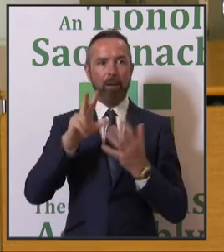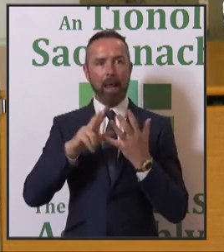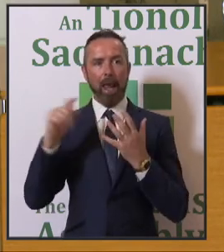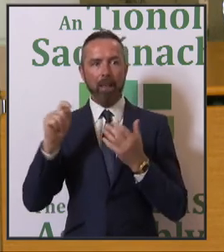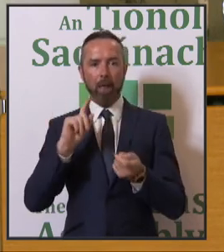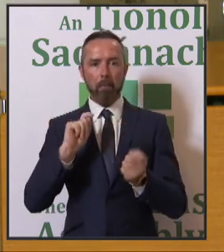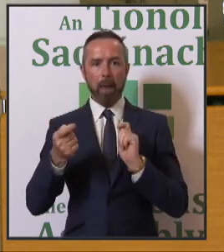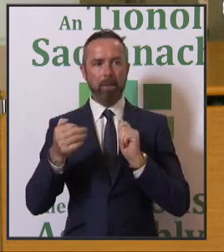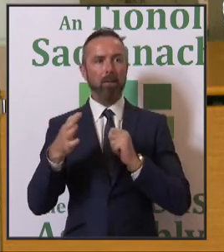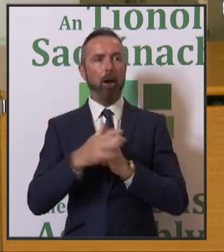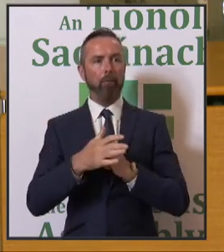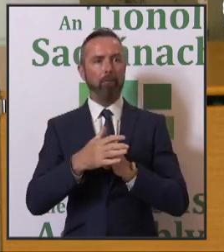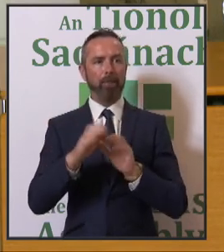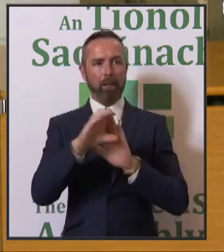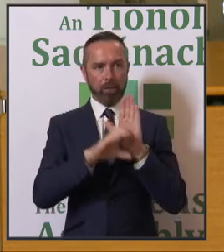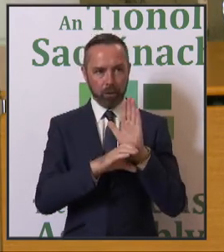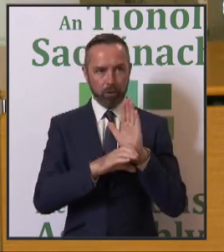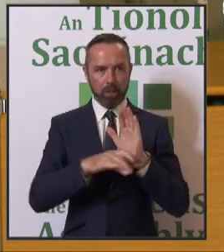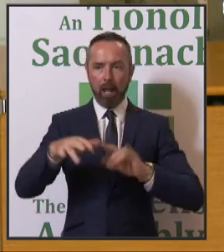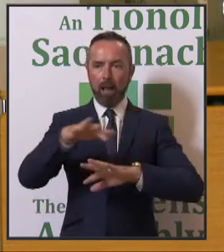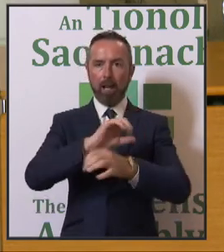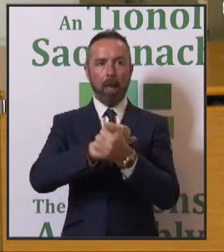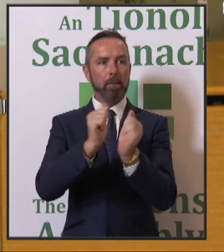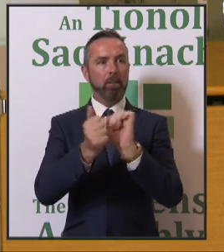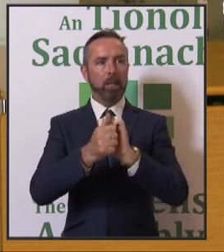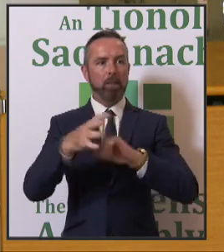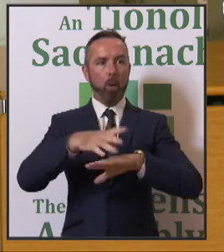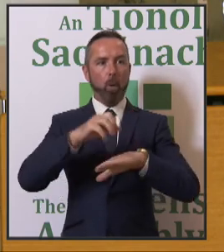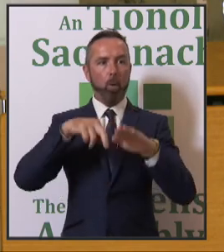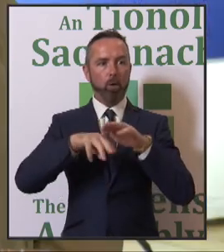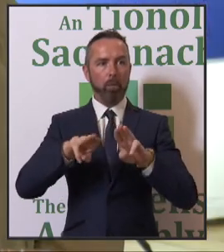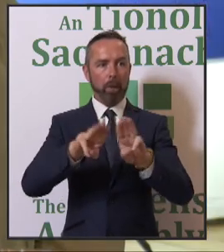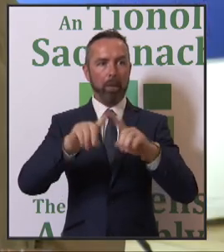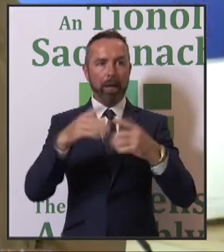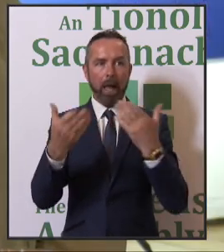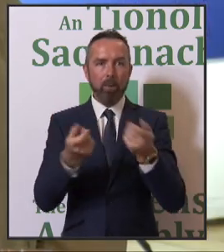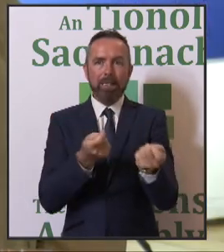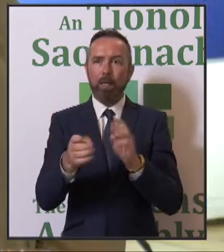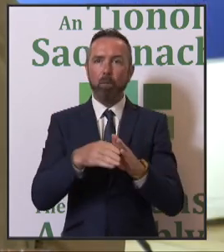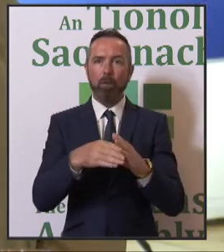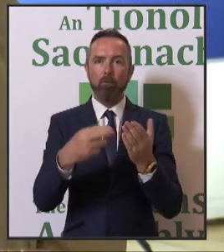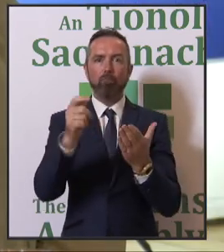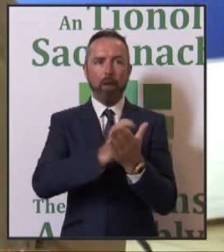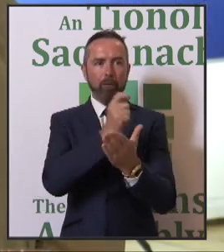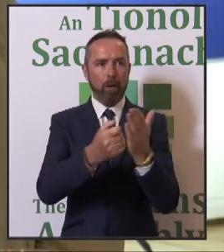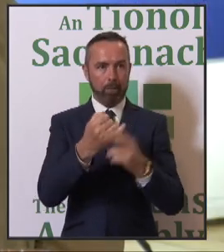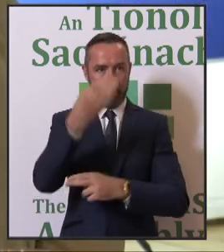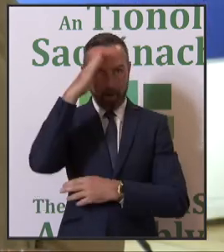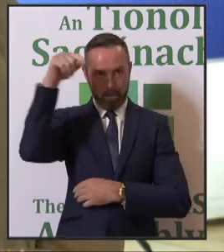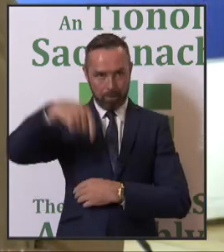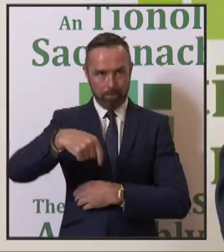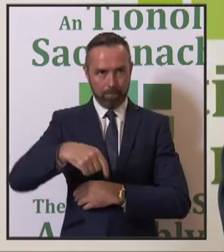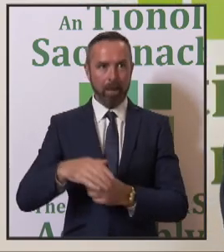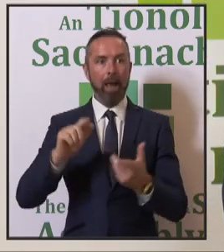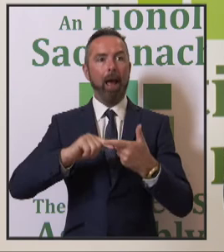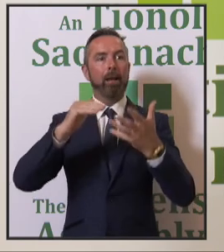Constitution, climate change, older people, and how we deal with referendums in this country. And last but not